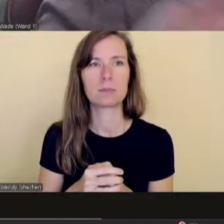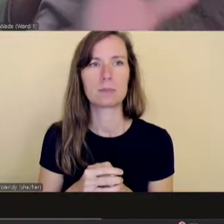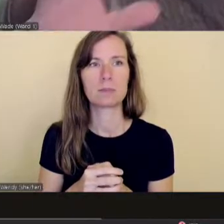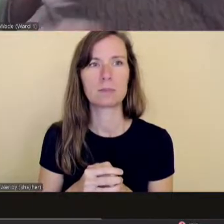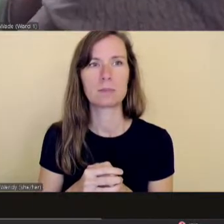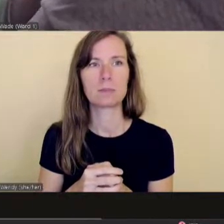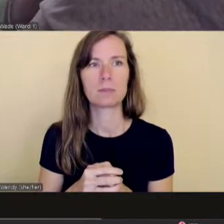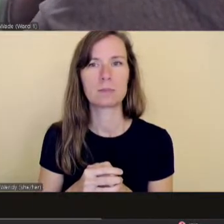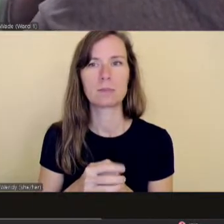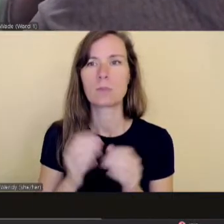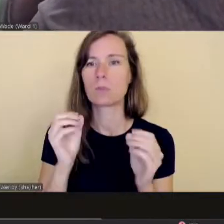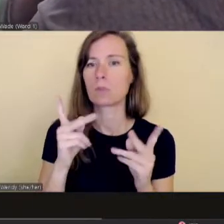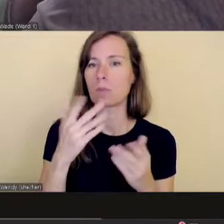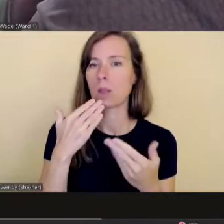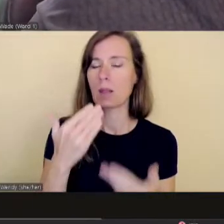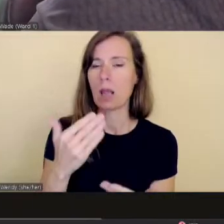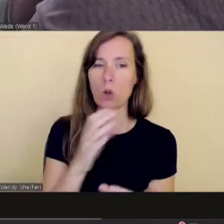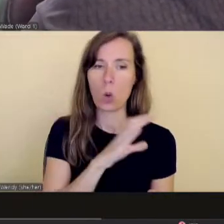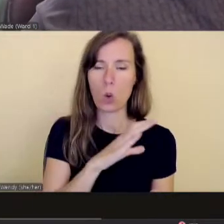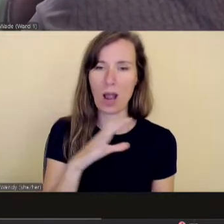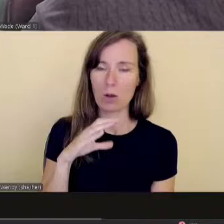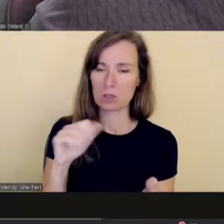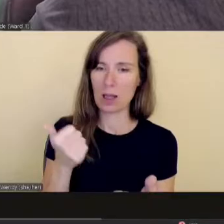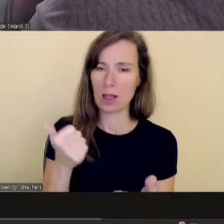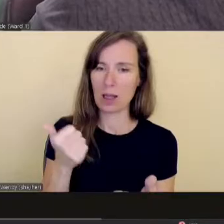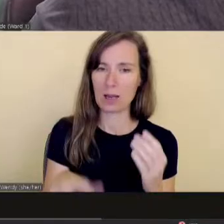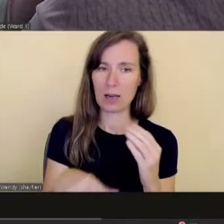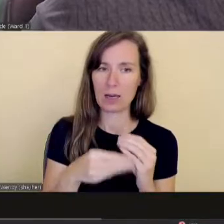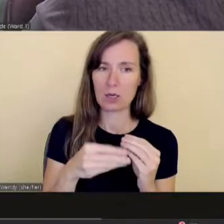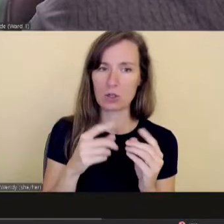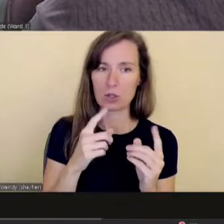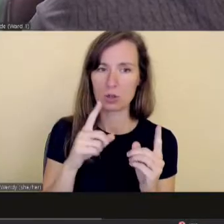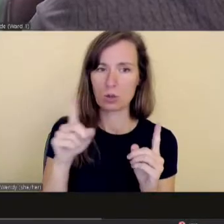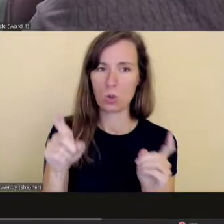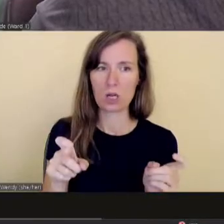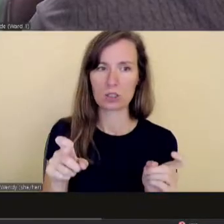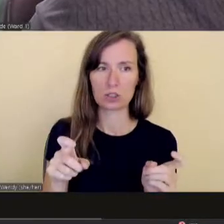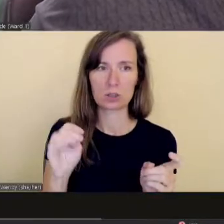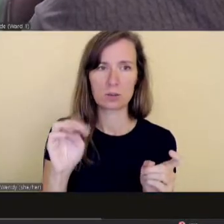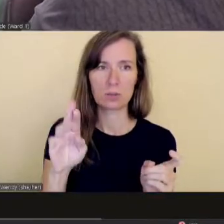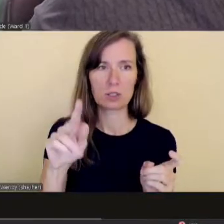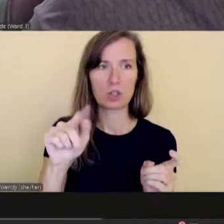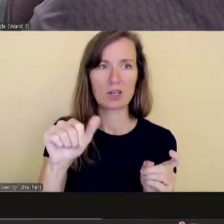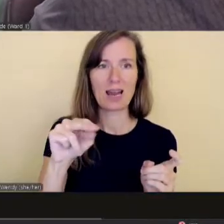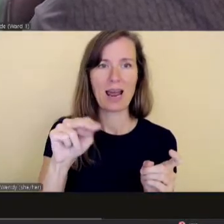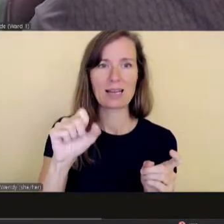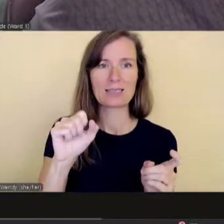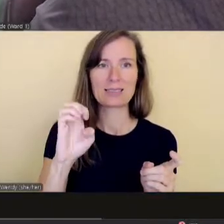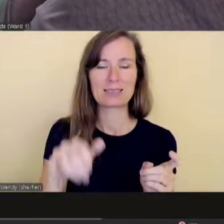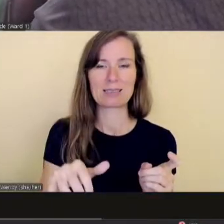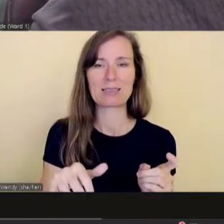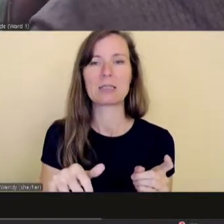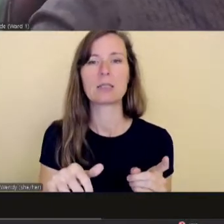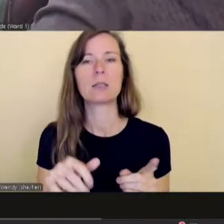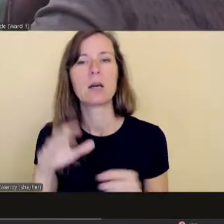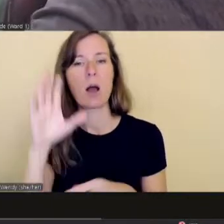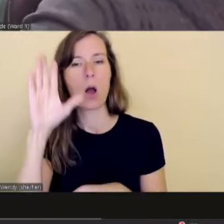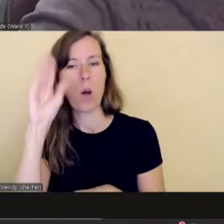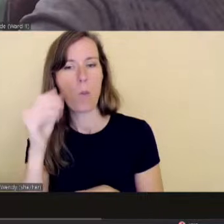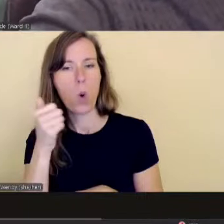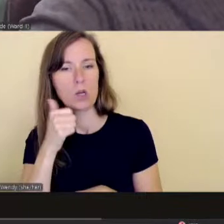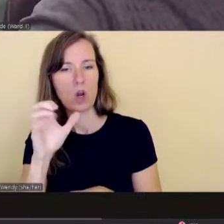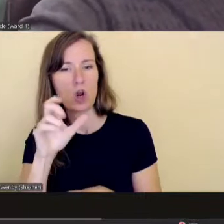All right, thank you. Council, any further questions? Mr. Tanzi. The Boys and Girls Club They've already been currently having